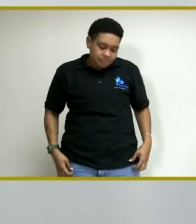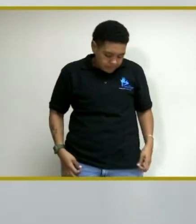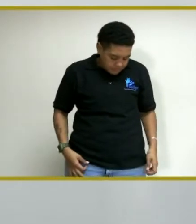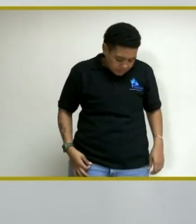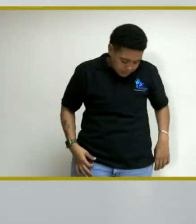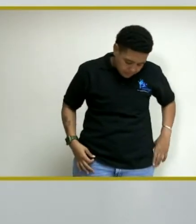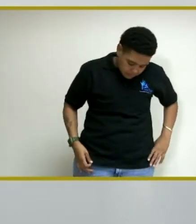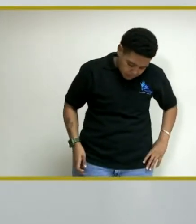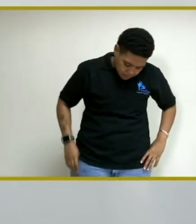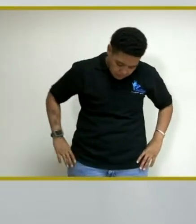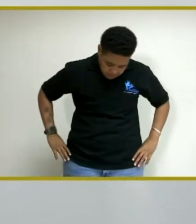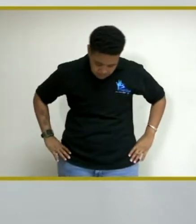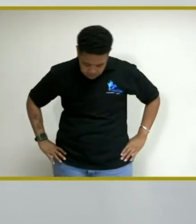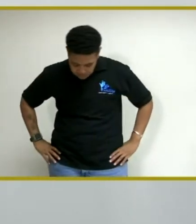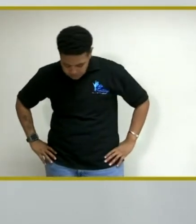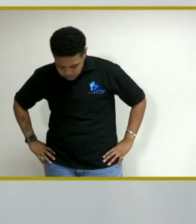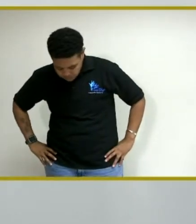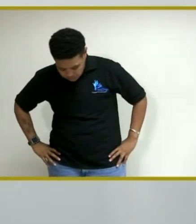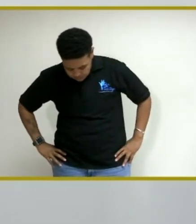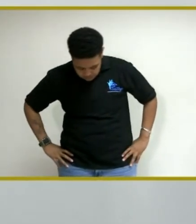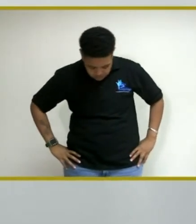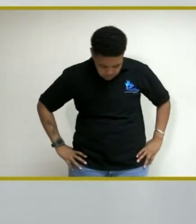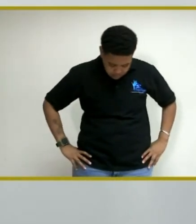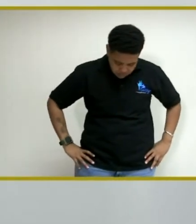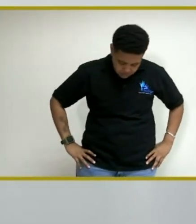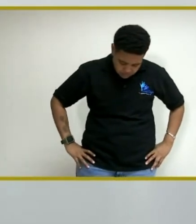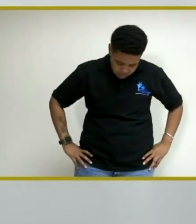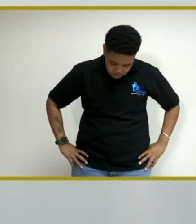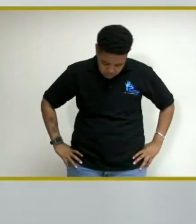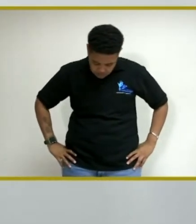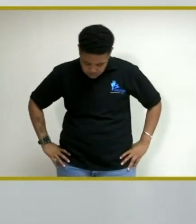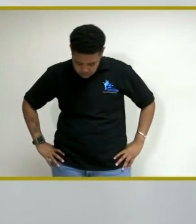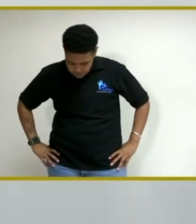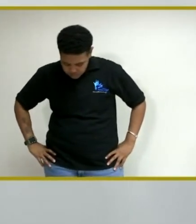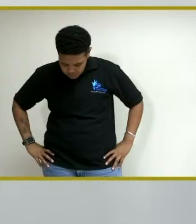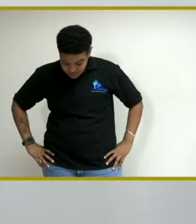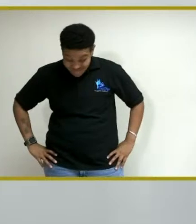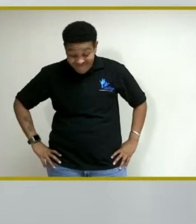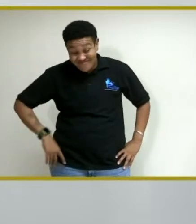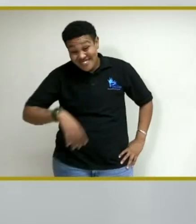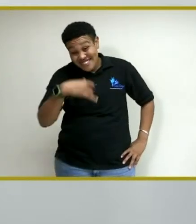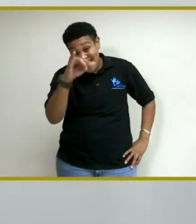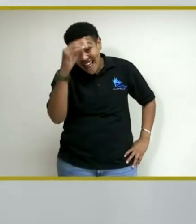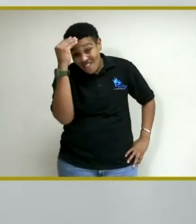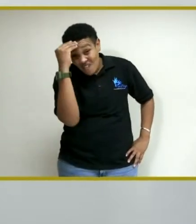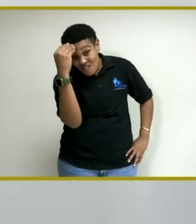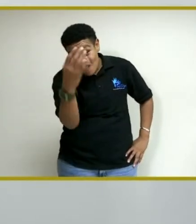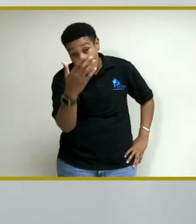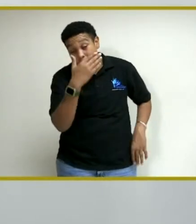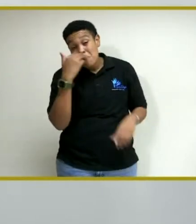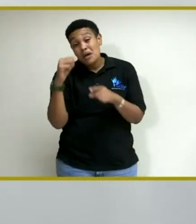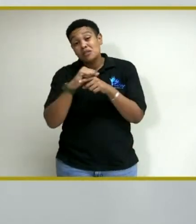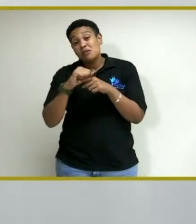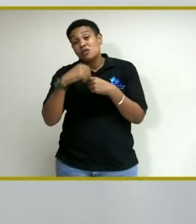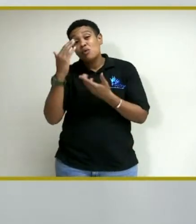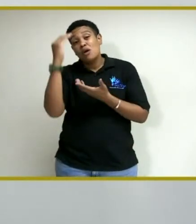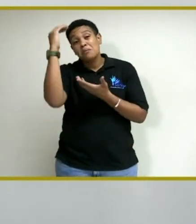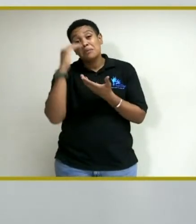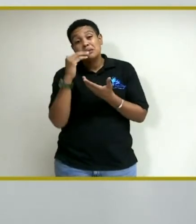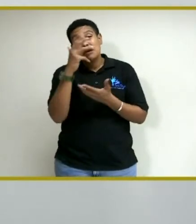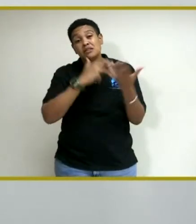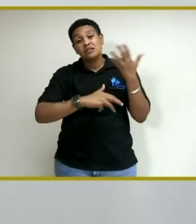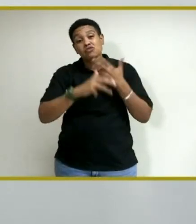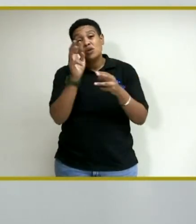We still have to say that the best practices are to minimize interaction, wear